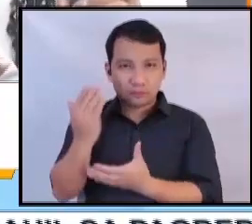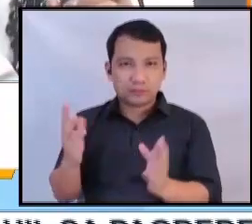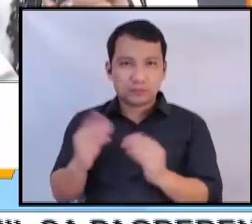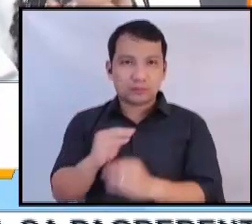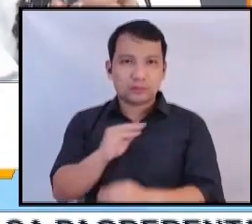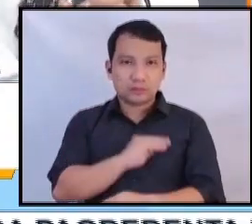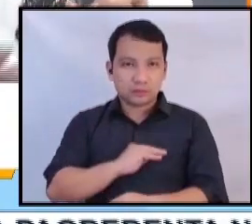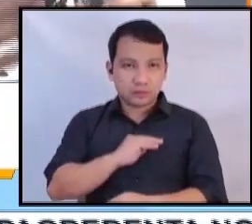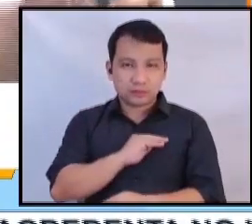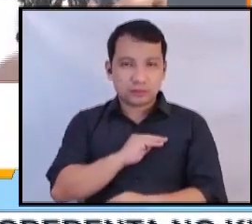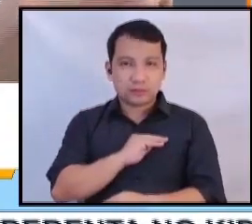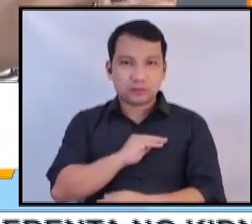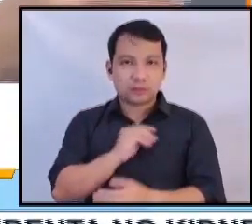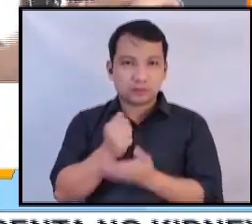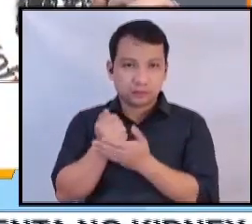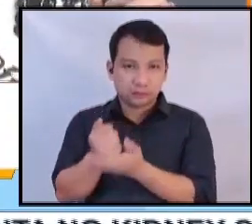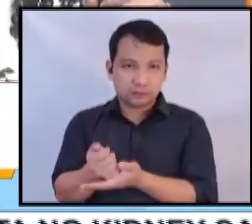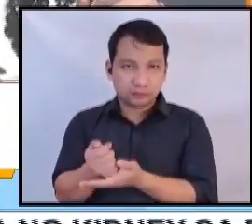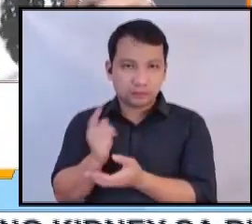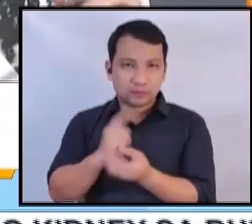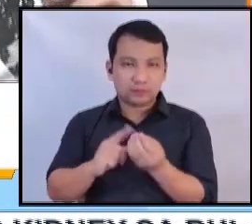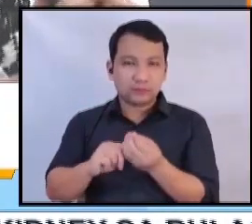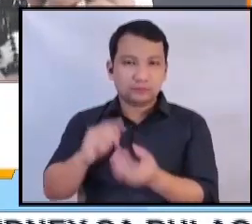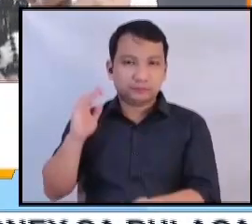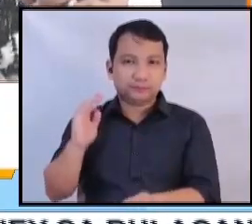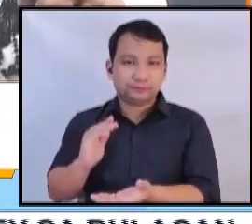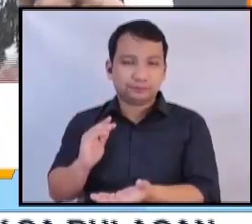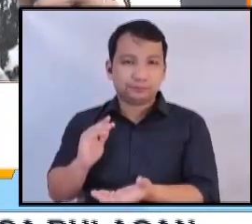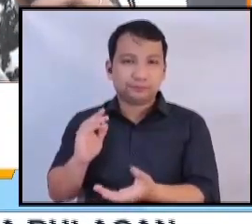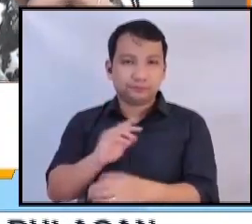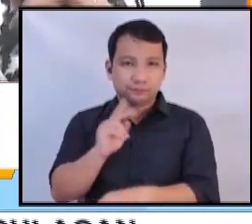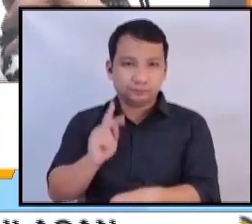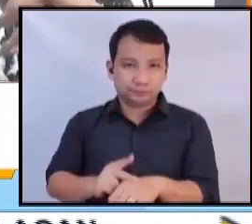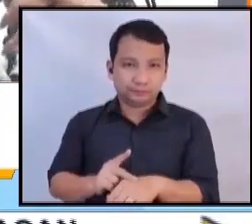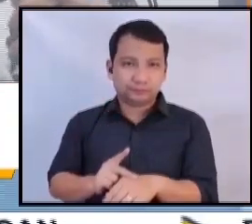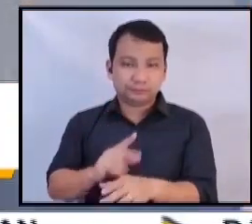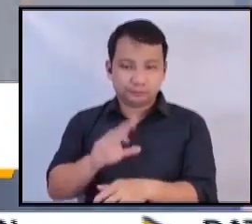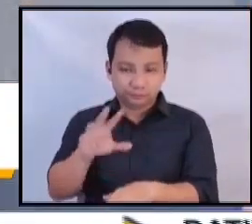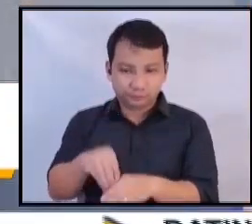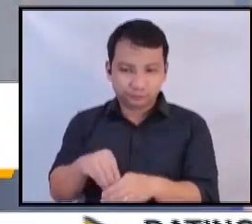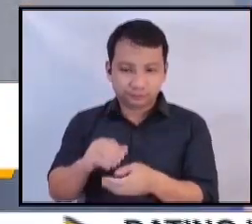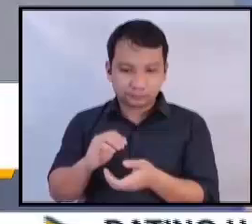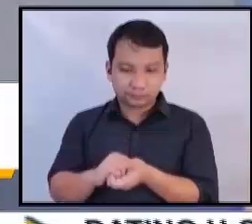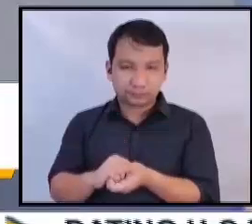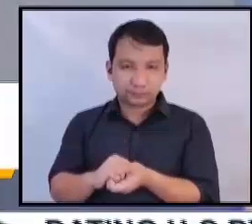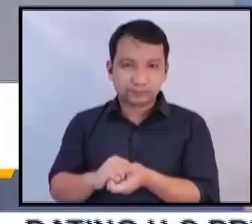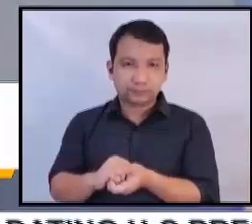help children. And now that Binibining Pilipinas is partnered with World Vision Philippines,